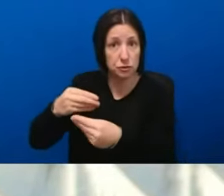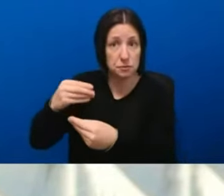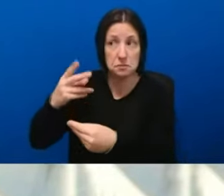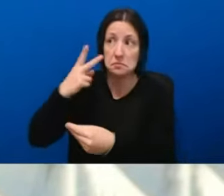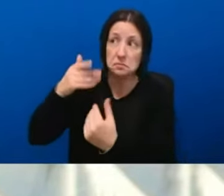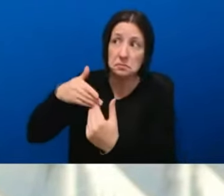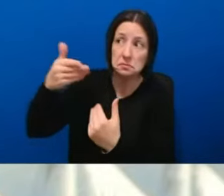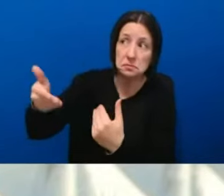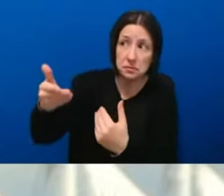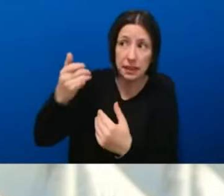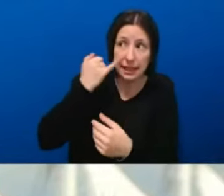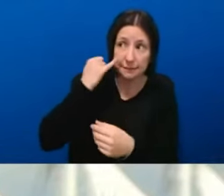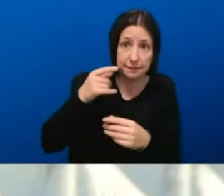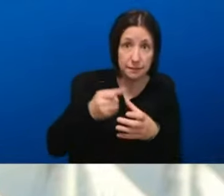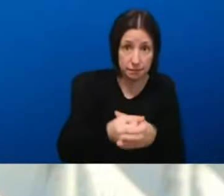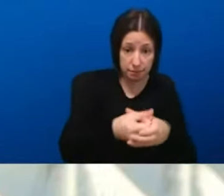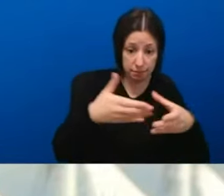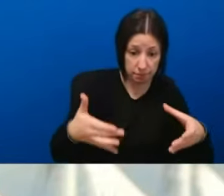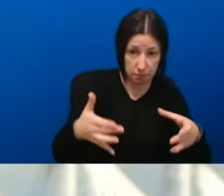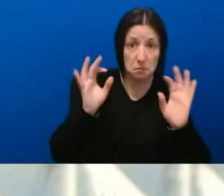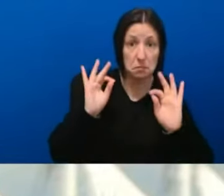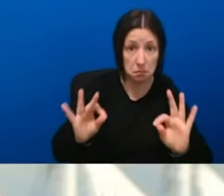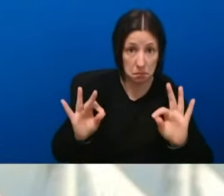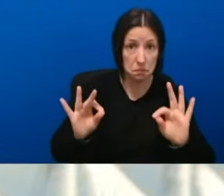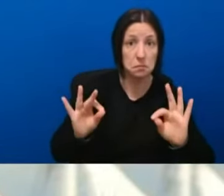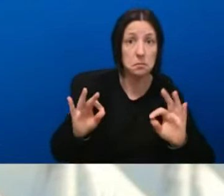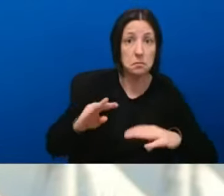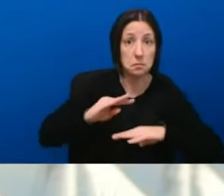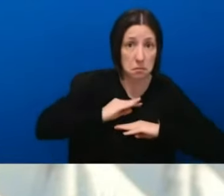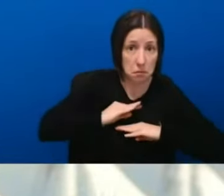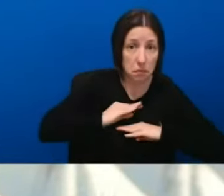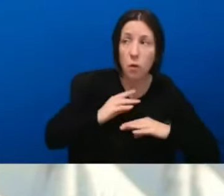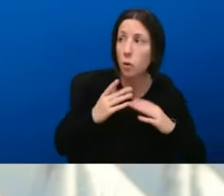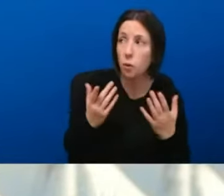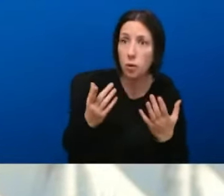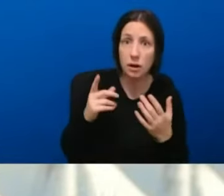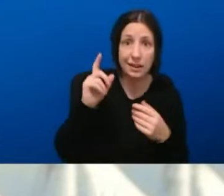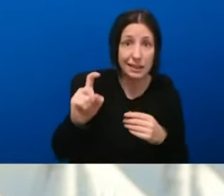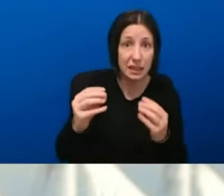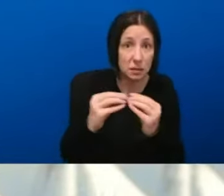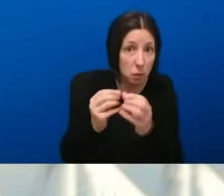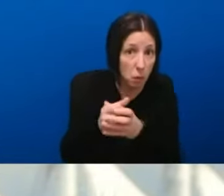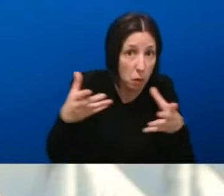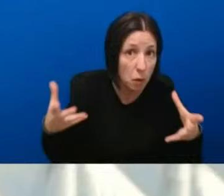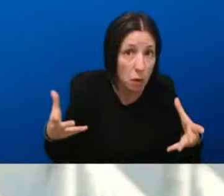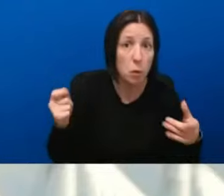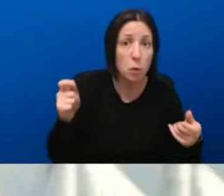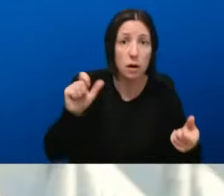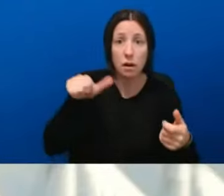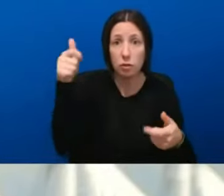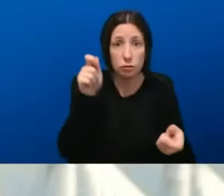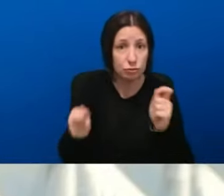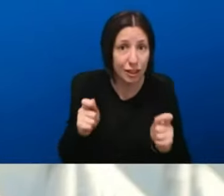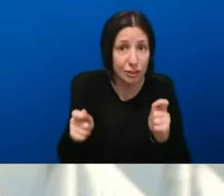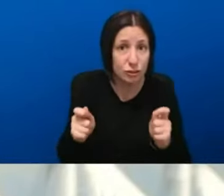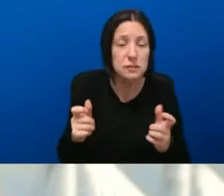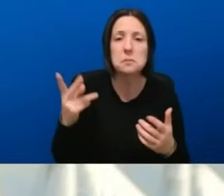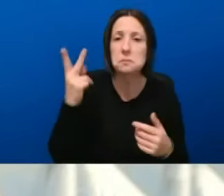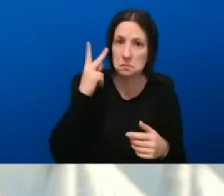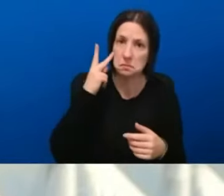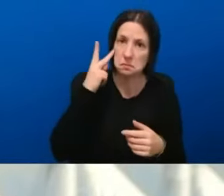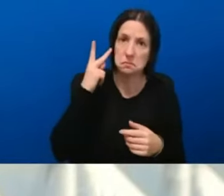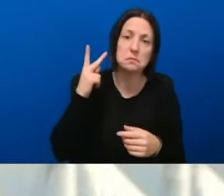as well as to whether that worked in the way that we wanted or whether there needs to be further changes